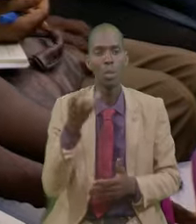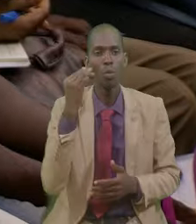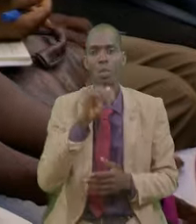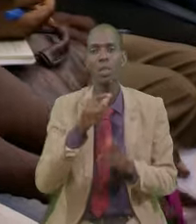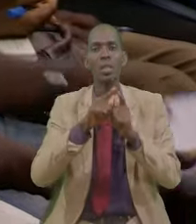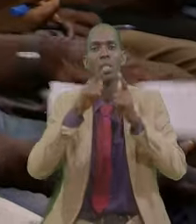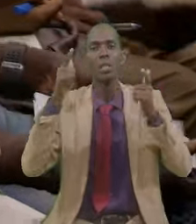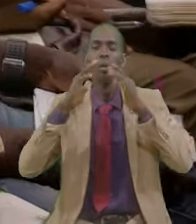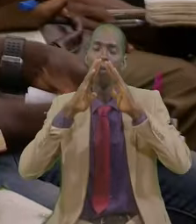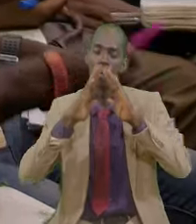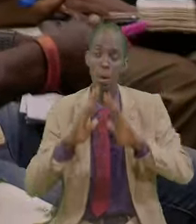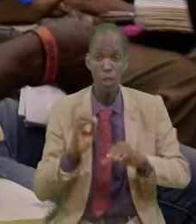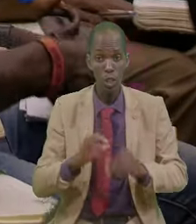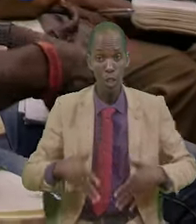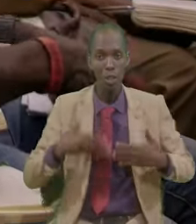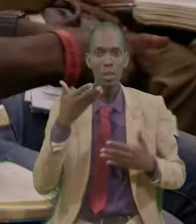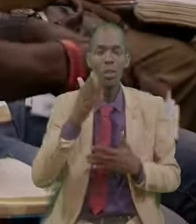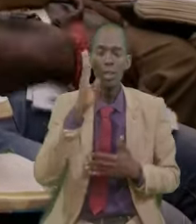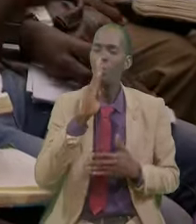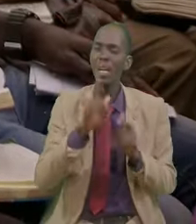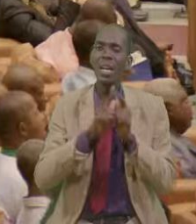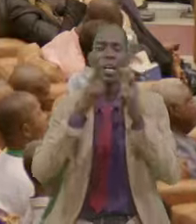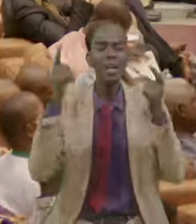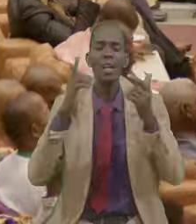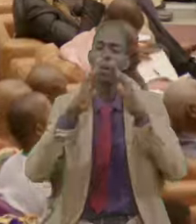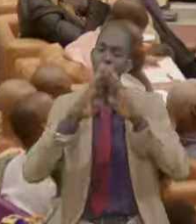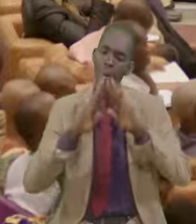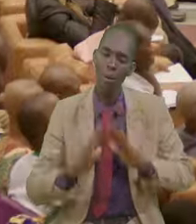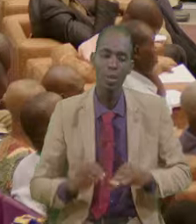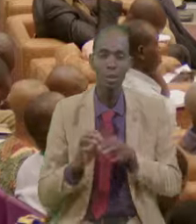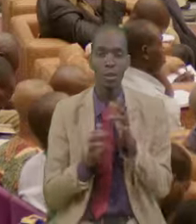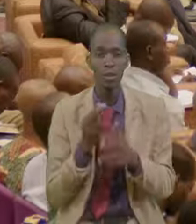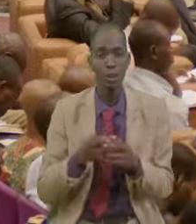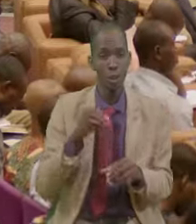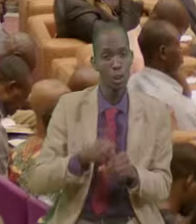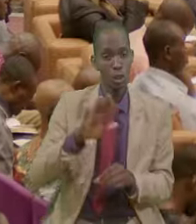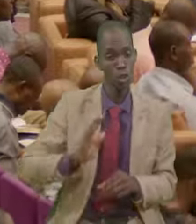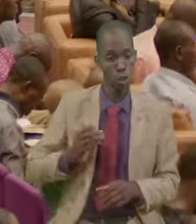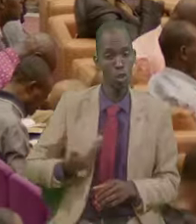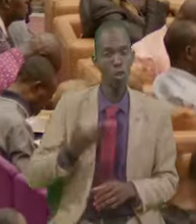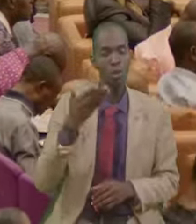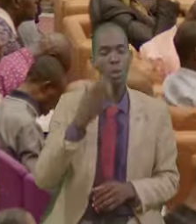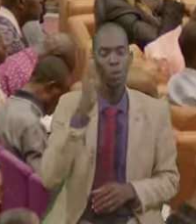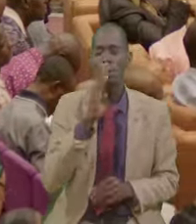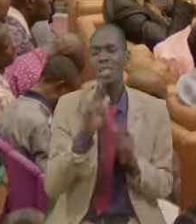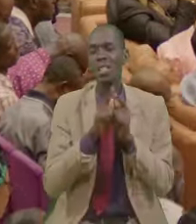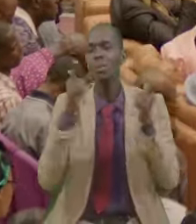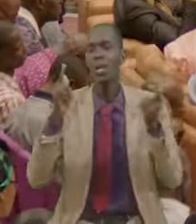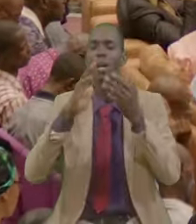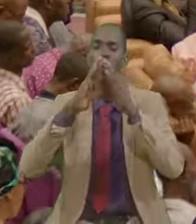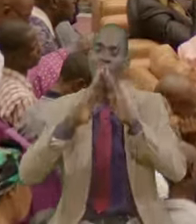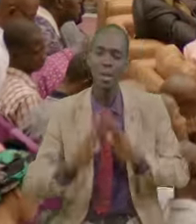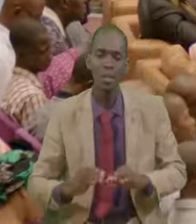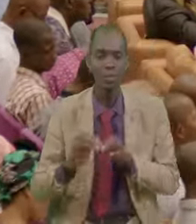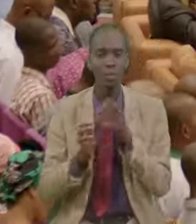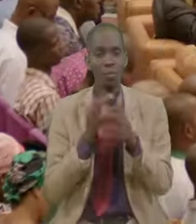In your life, there's going to be a great calm. In your soul, there's going to be a great calm.